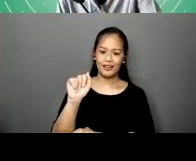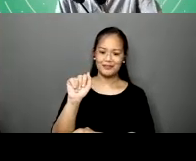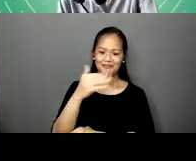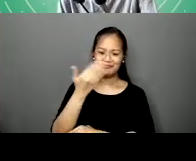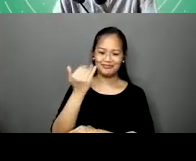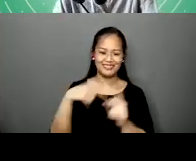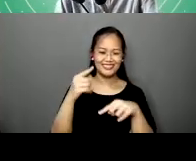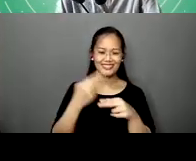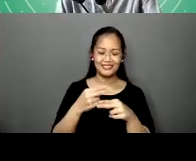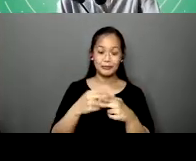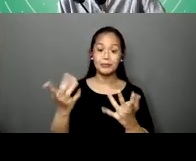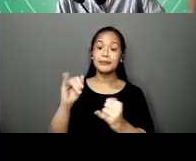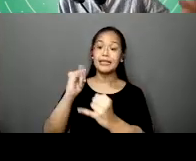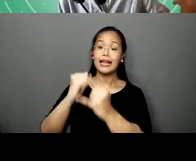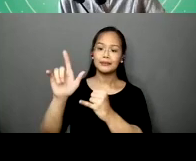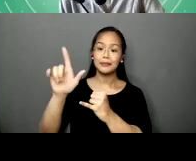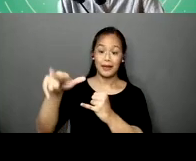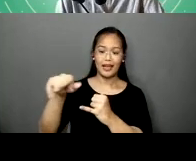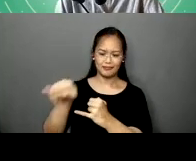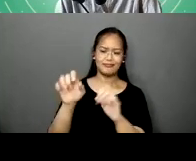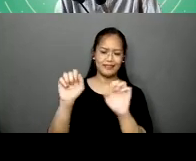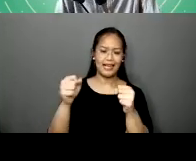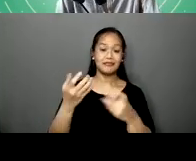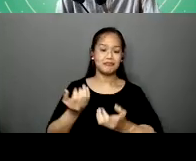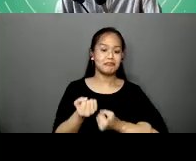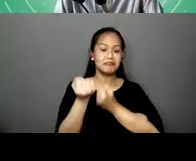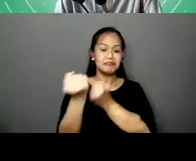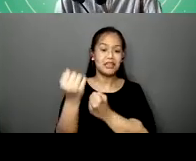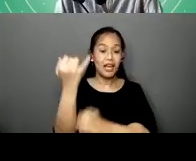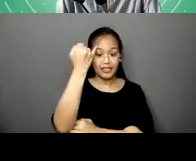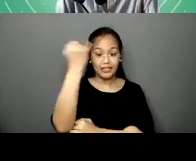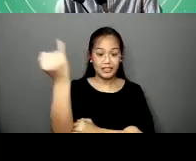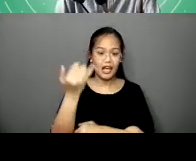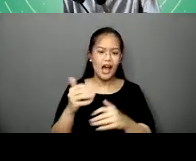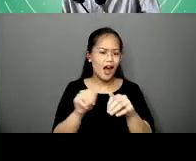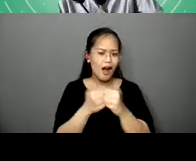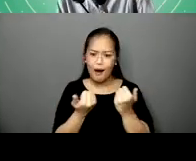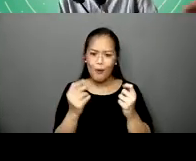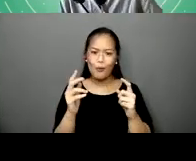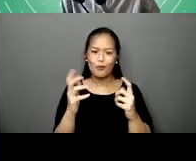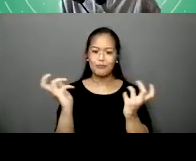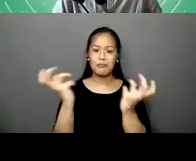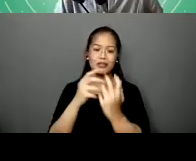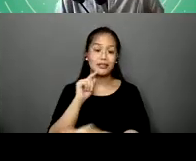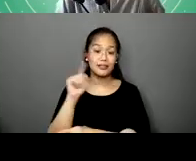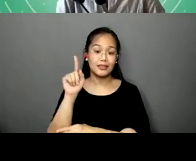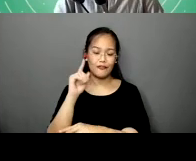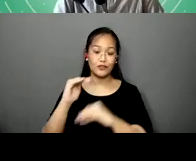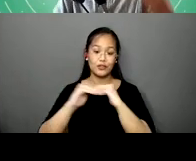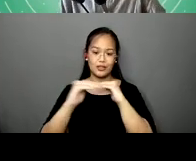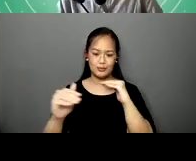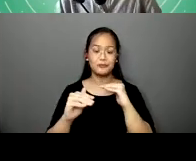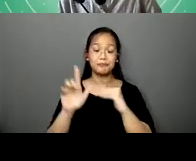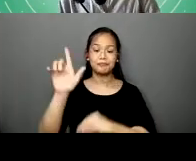one for the end of the presentation. So kind of ideas that we can try seeing where sustainability kicks in. Okay. All right.